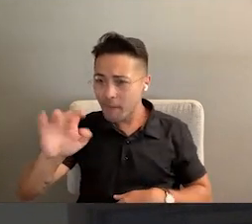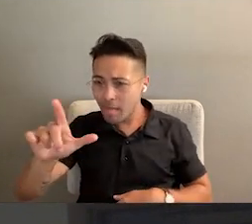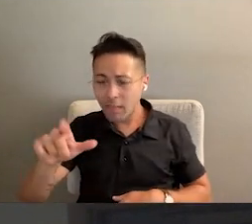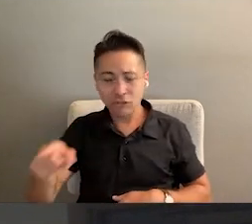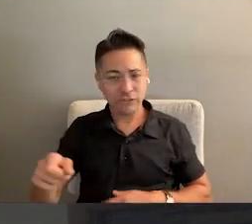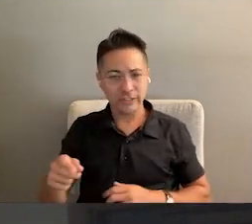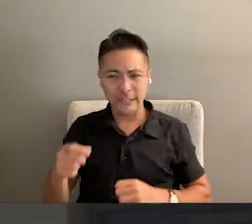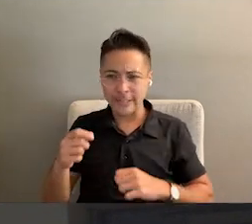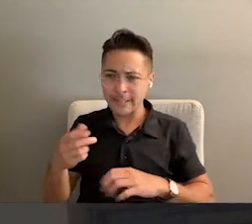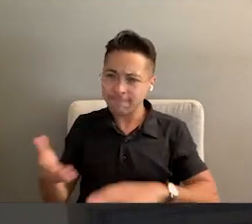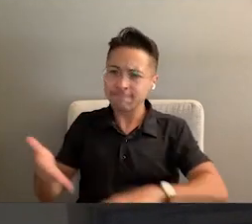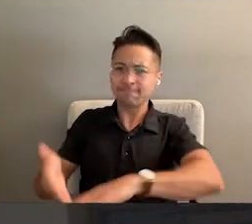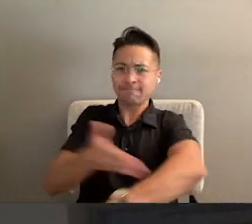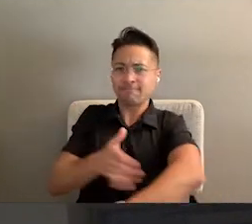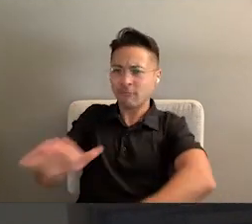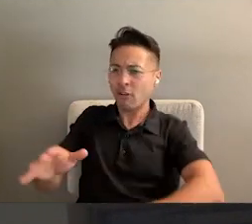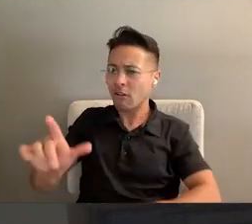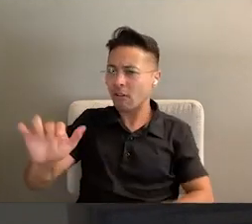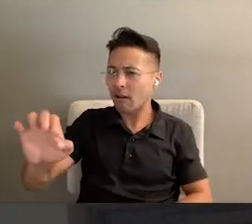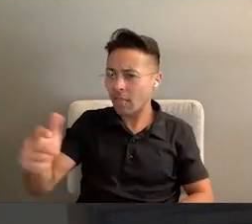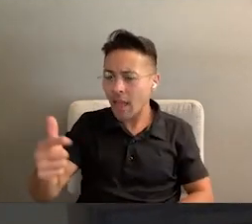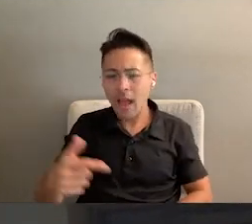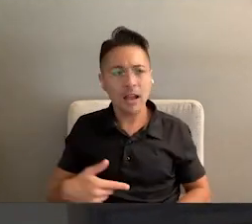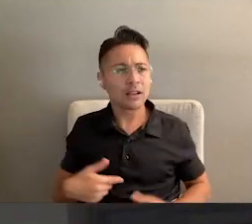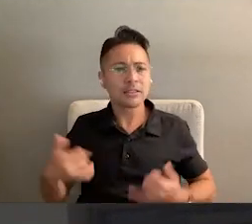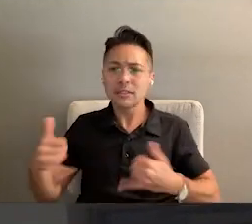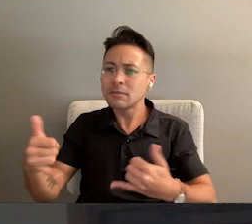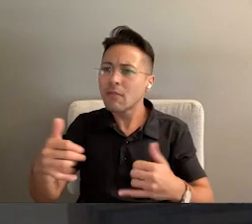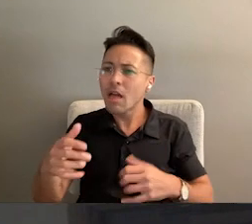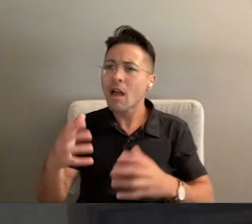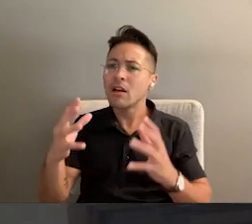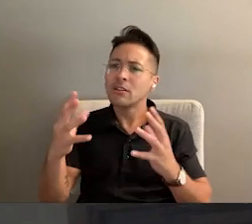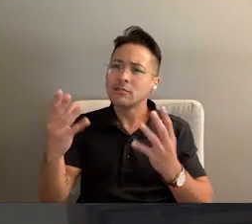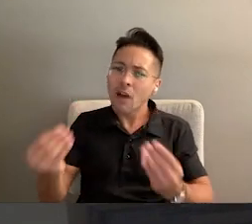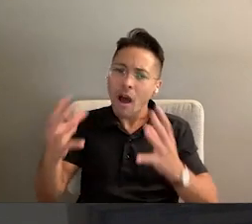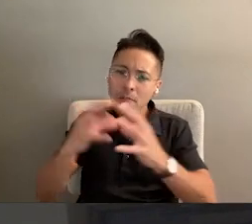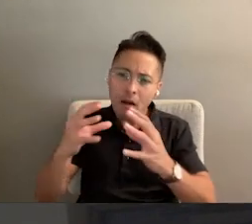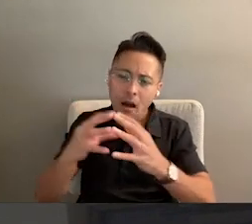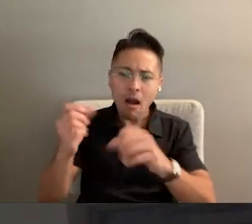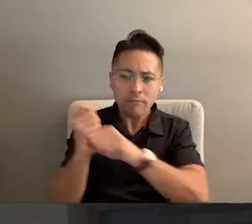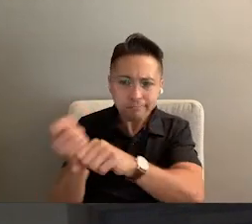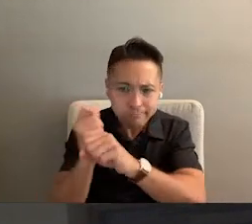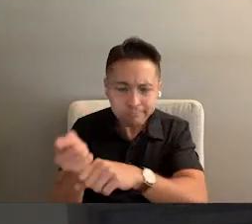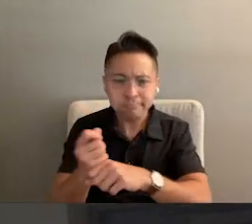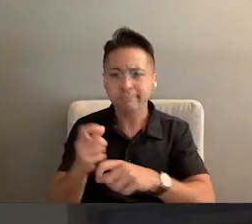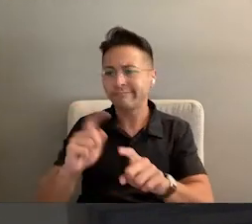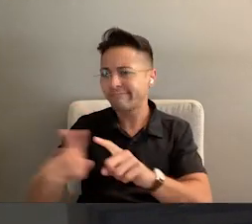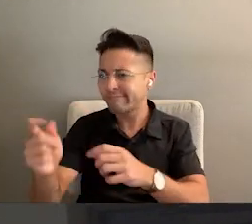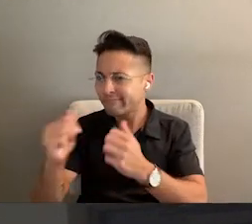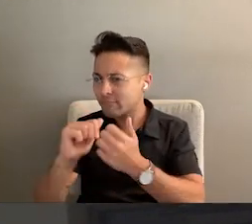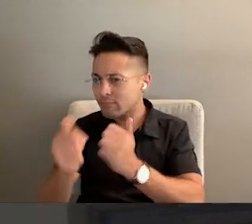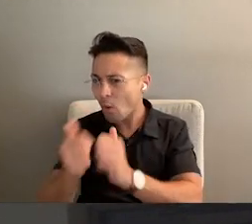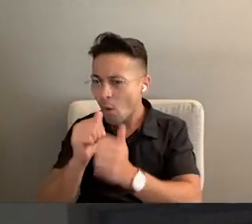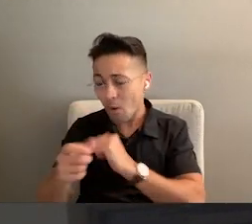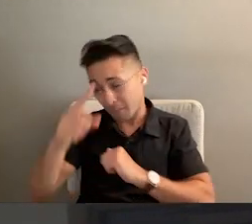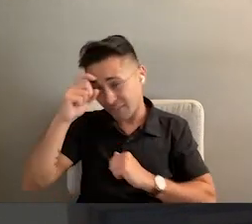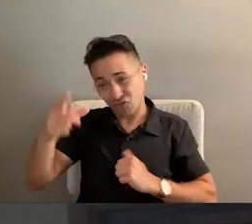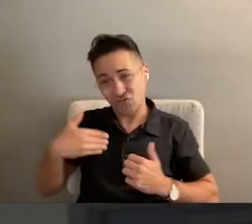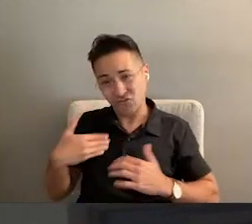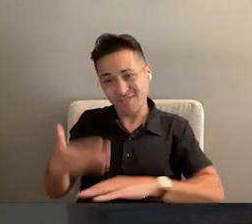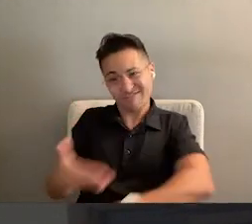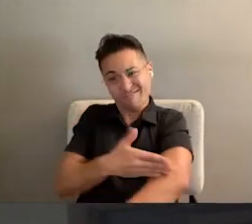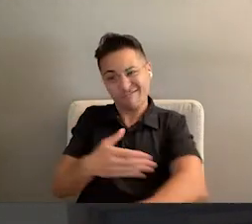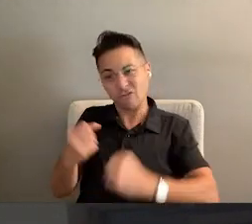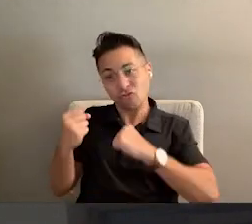treadmill. It's all one piece, and she can strengthen her legs. She plays softball. She plays sports,